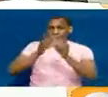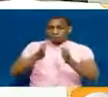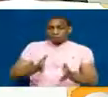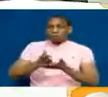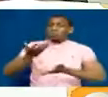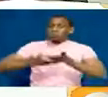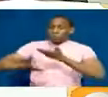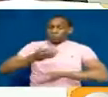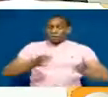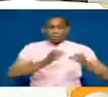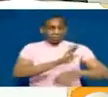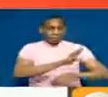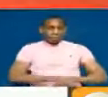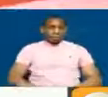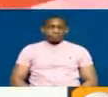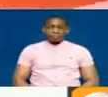to engage the party.